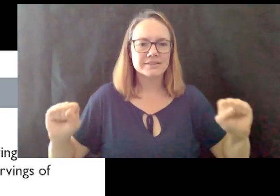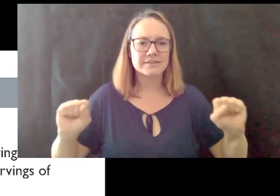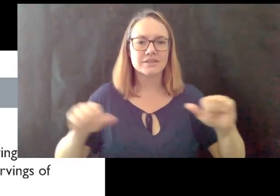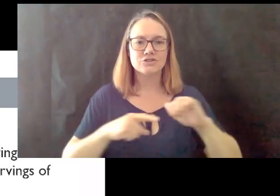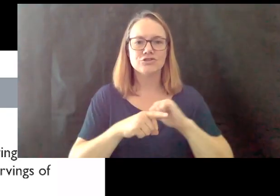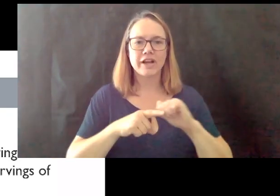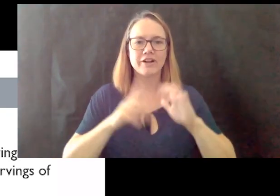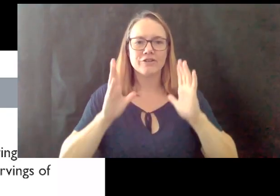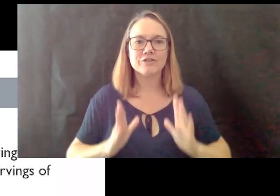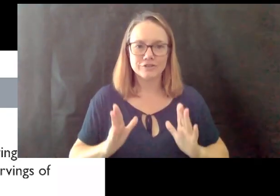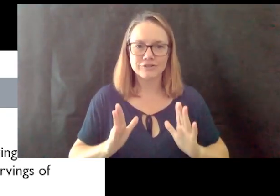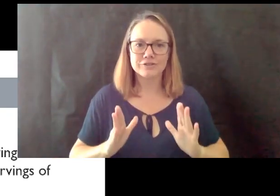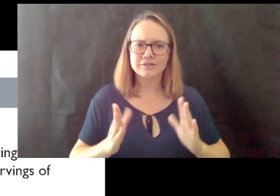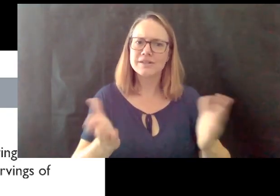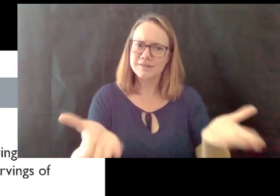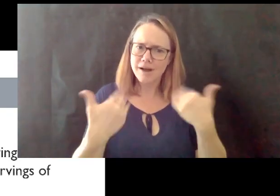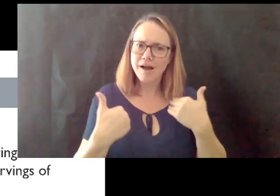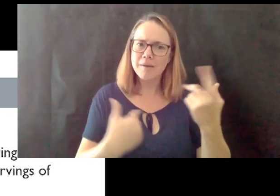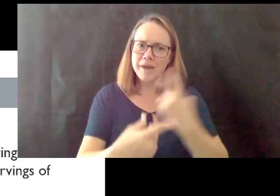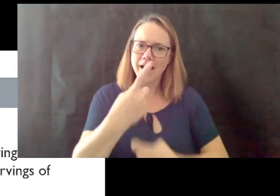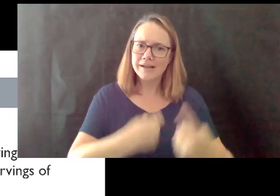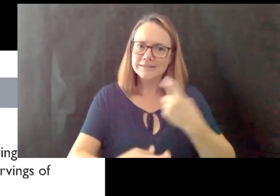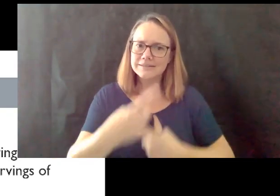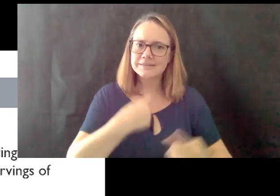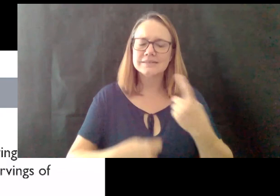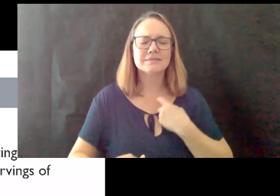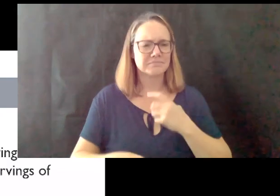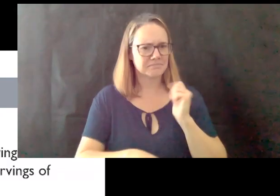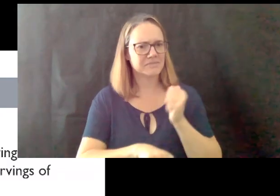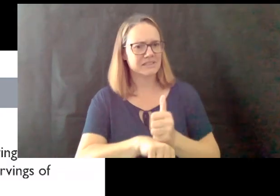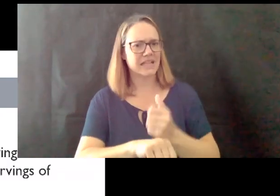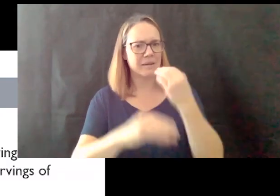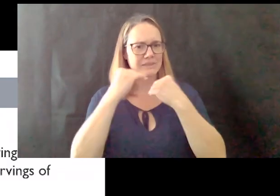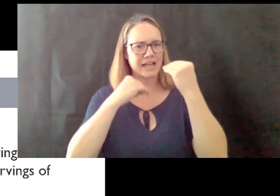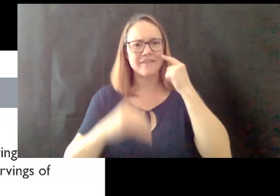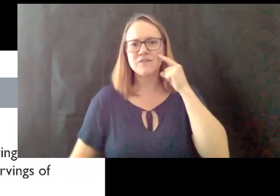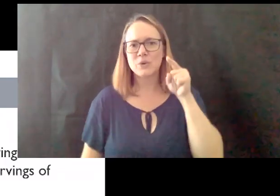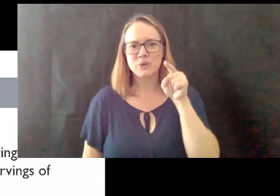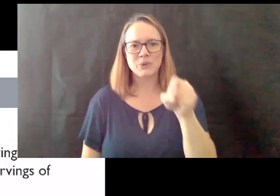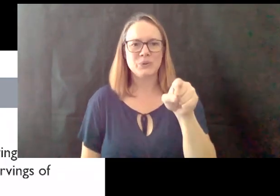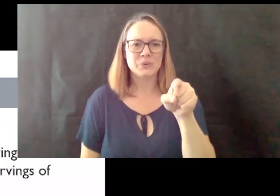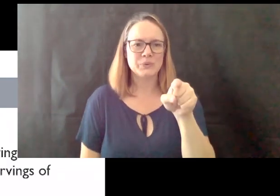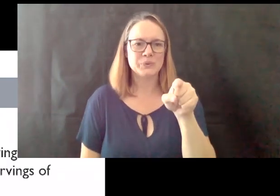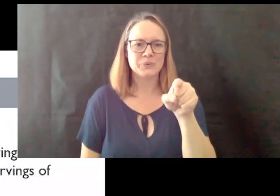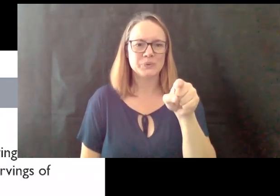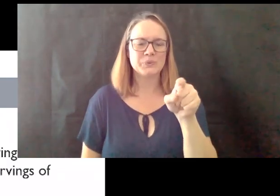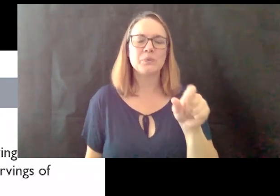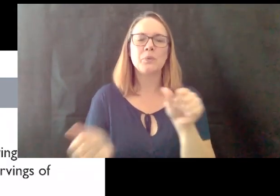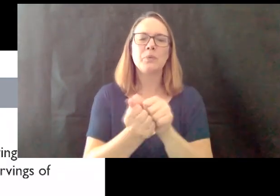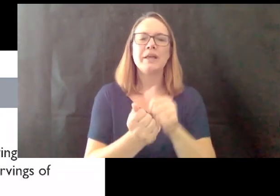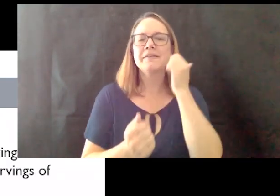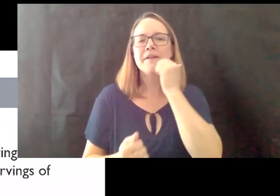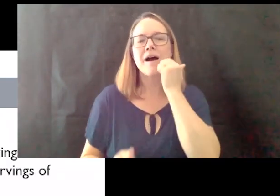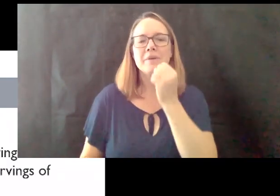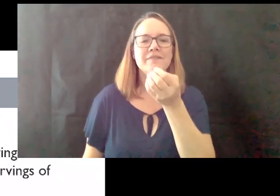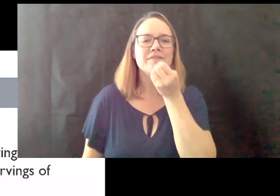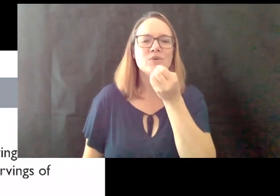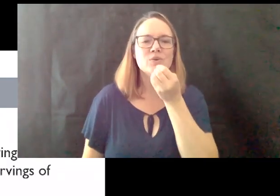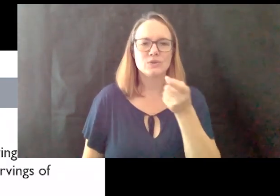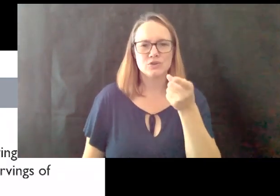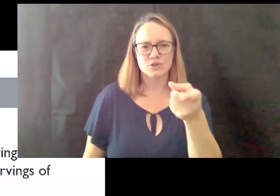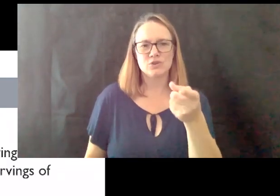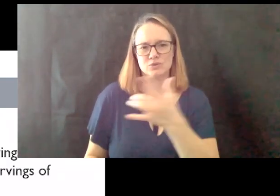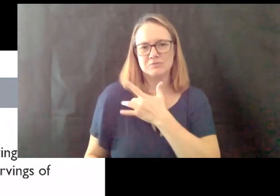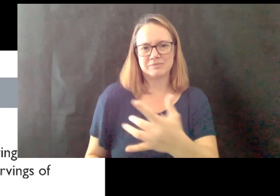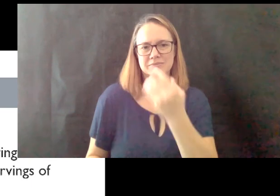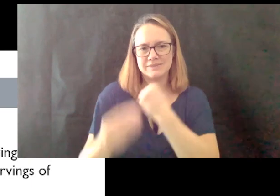physical fitness trainers. Come ask us questions. We can set up a diet that's appropriate for you with